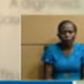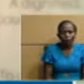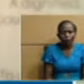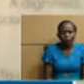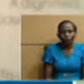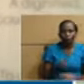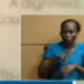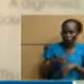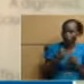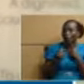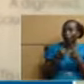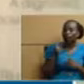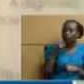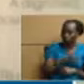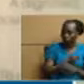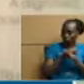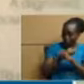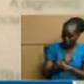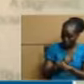When you talk about social protection,